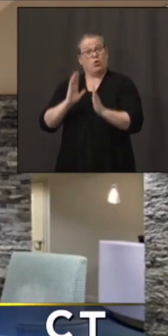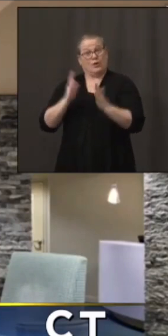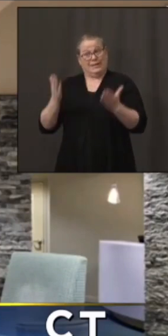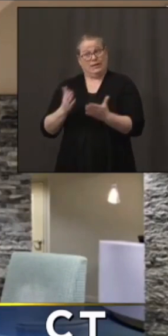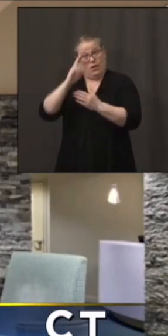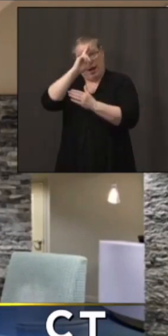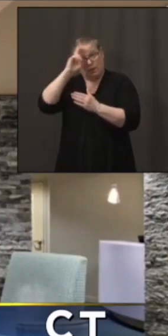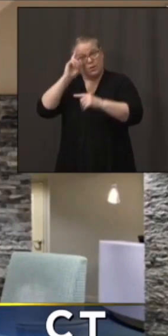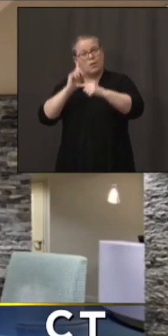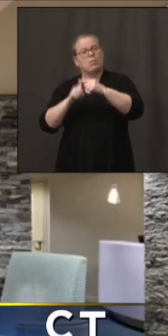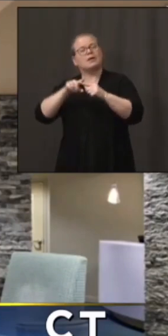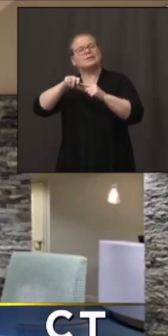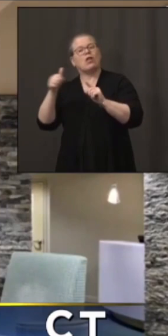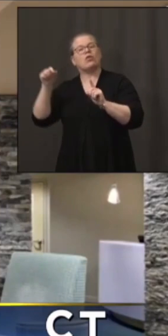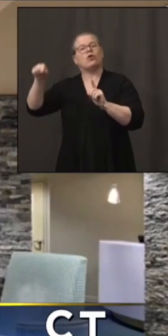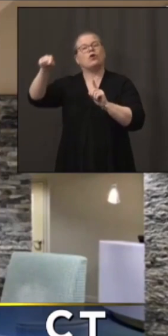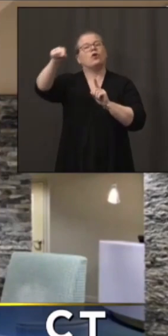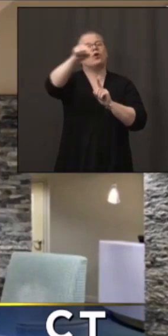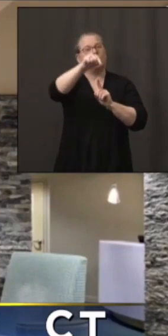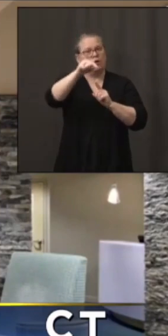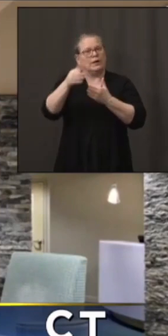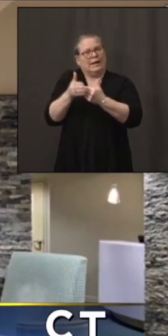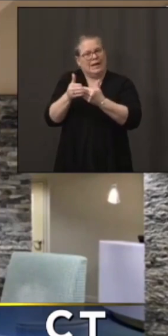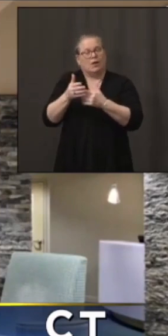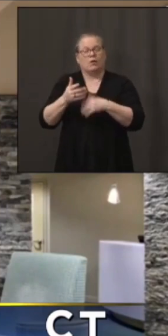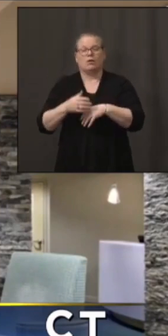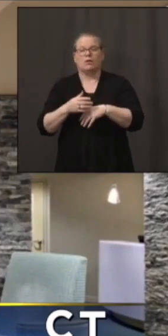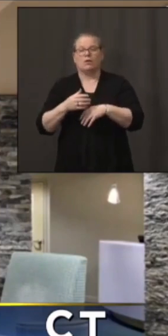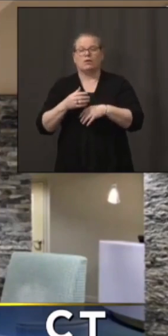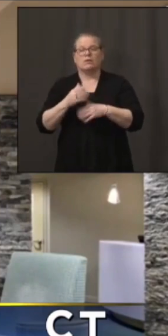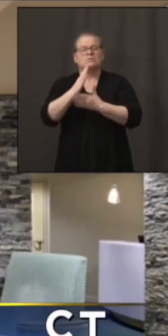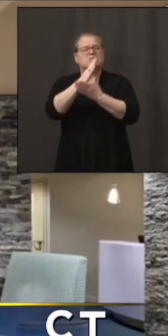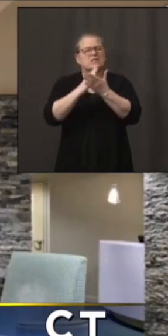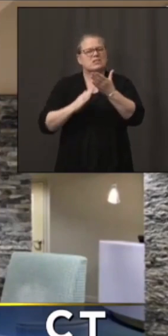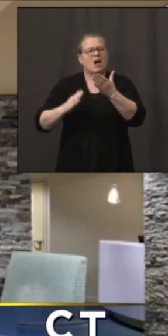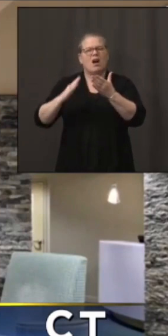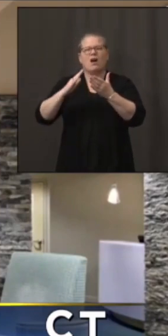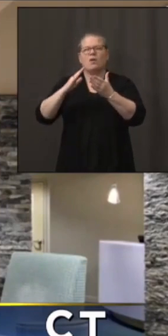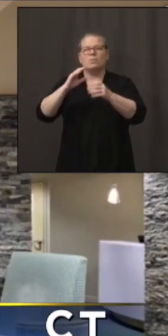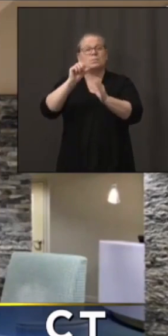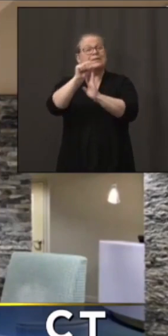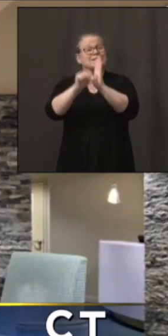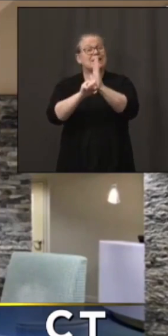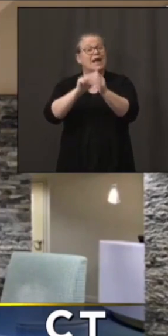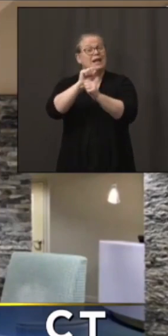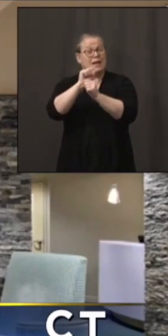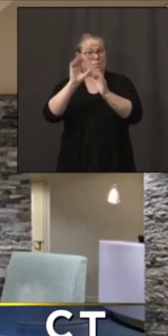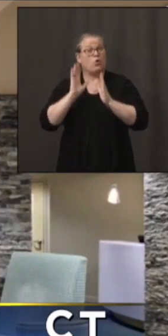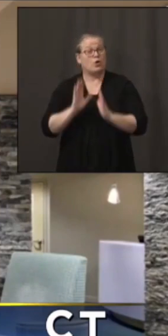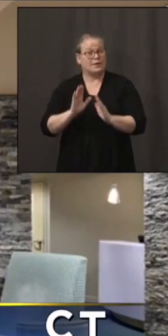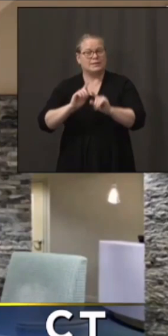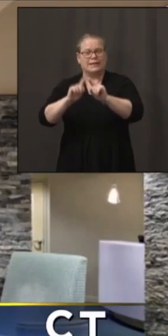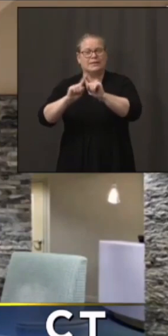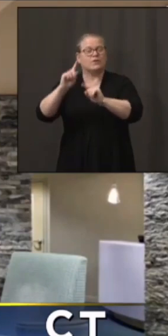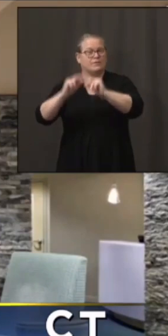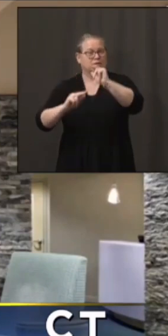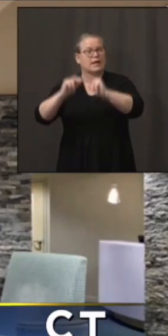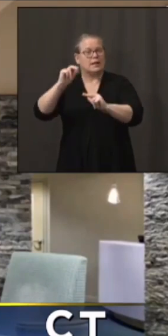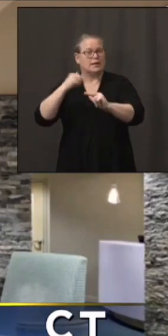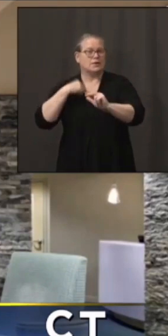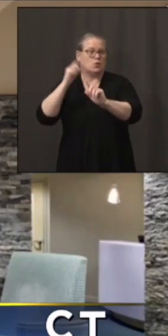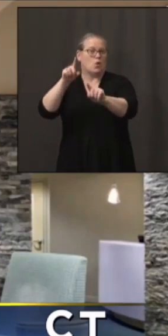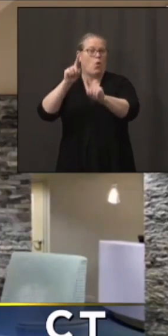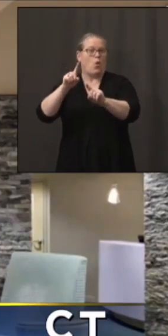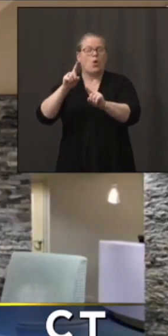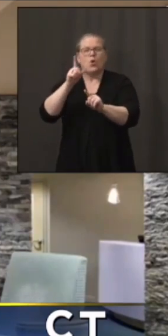now done some on-site vaccination for state employees in facilities, and those are direct